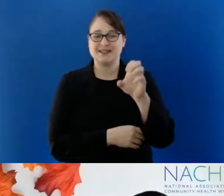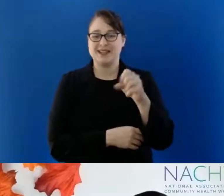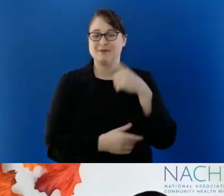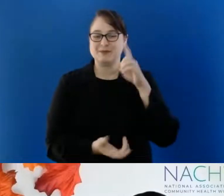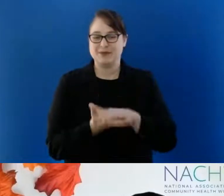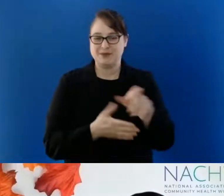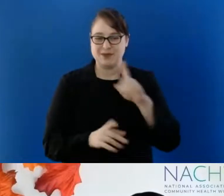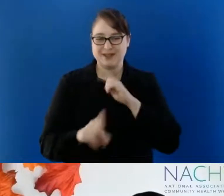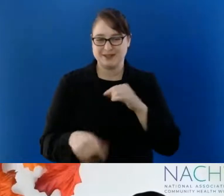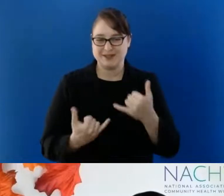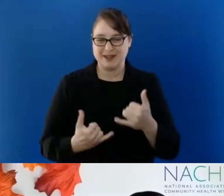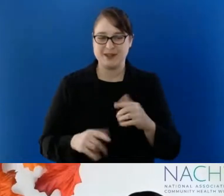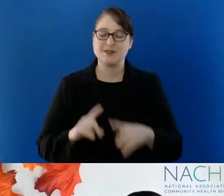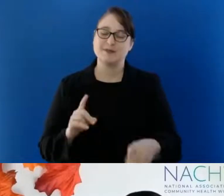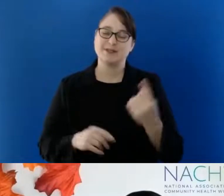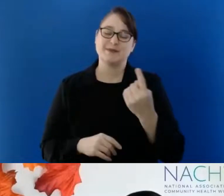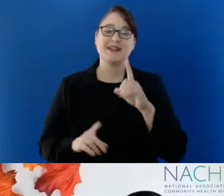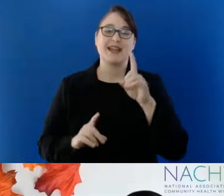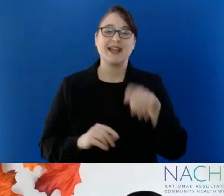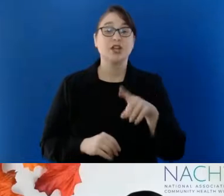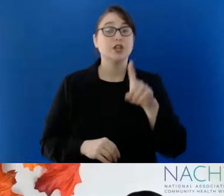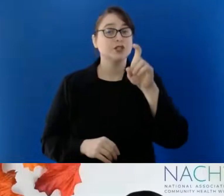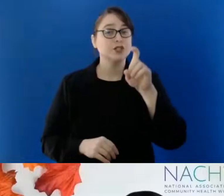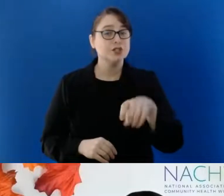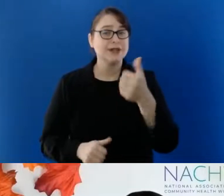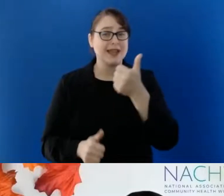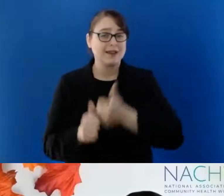someone asked, should everyone get vaccinated for monkeypox?